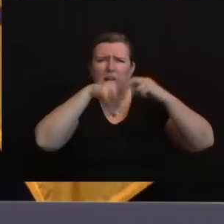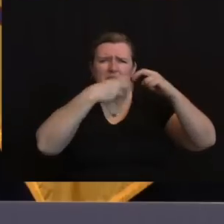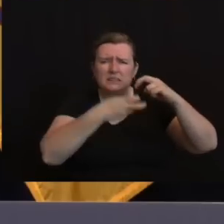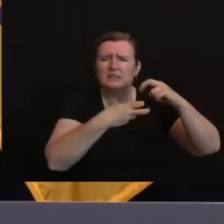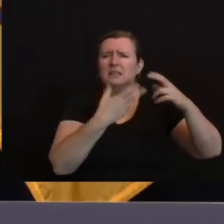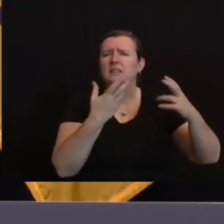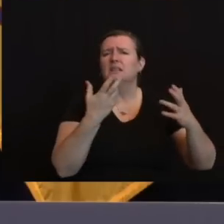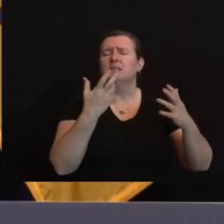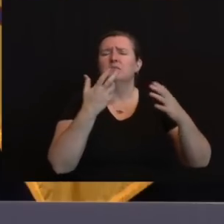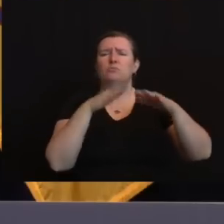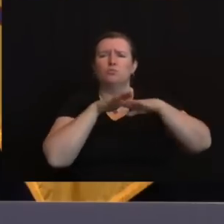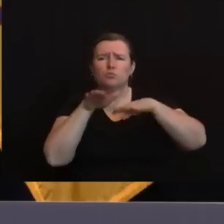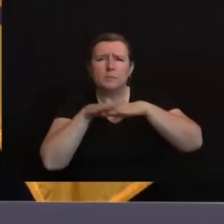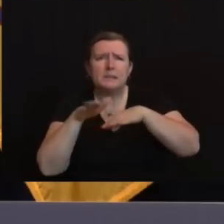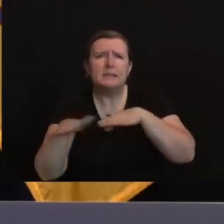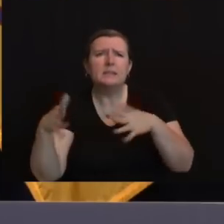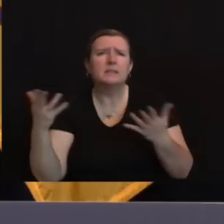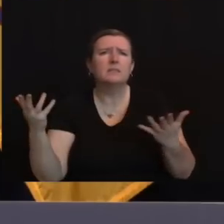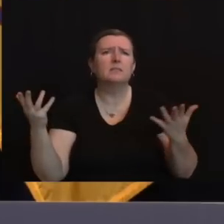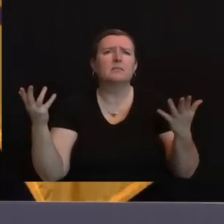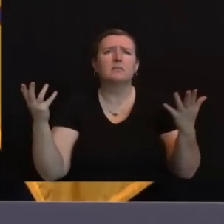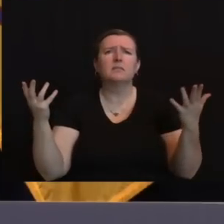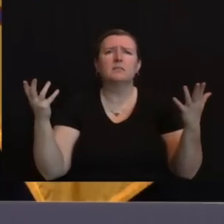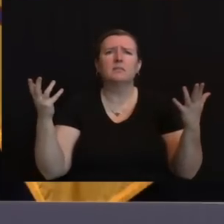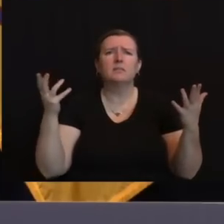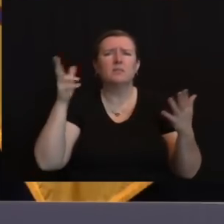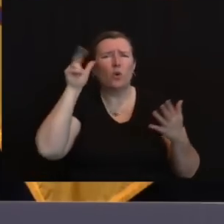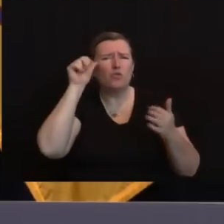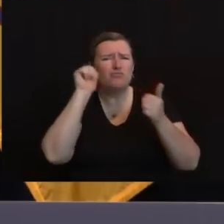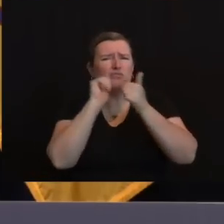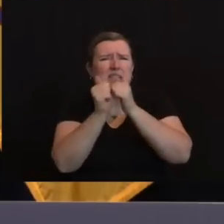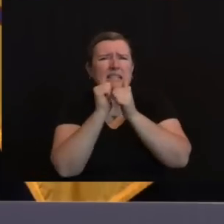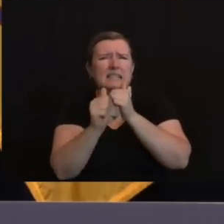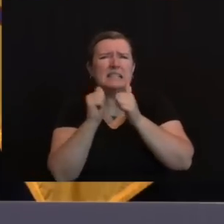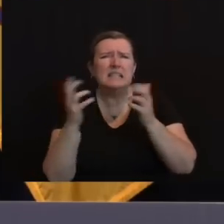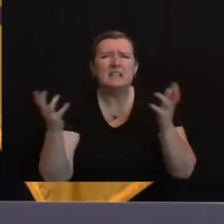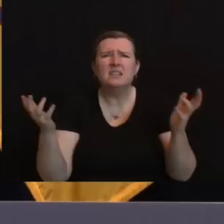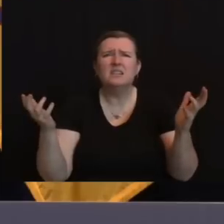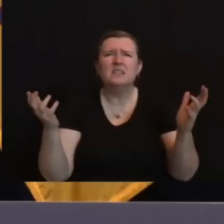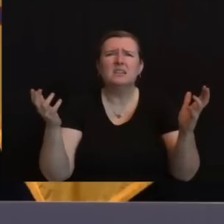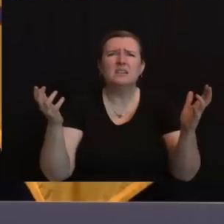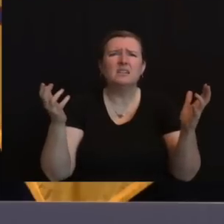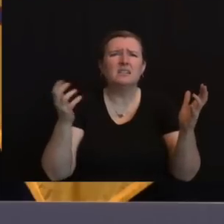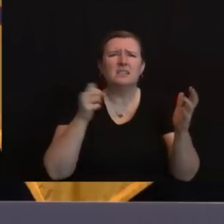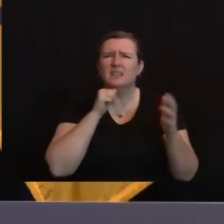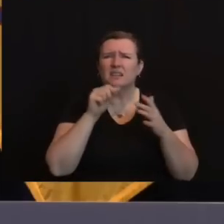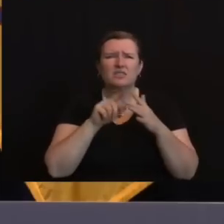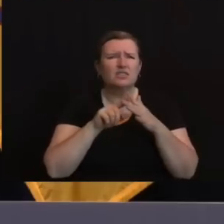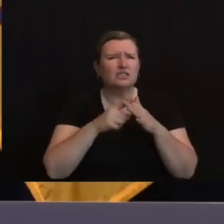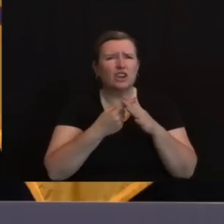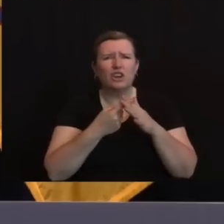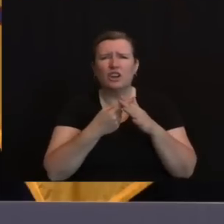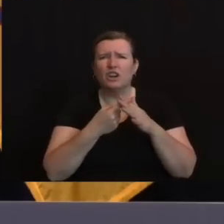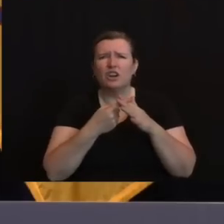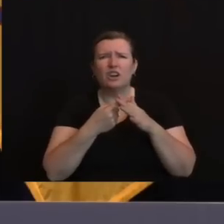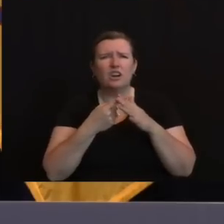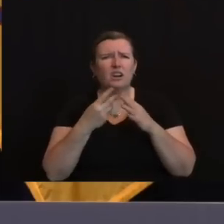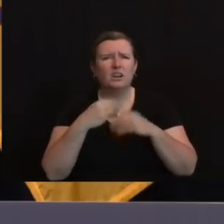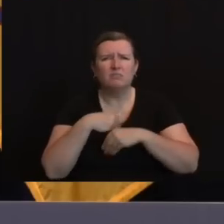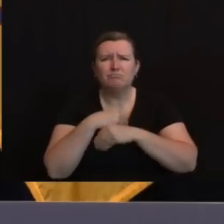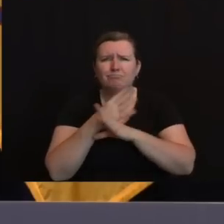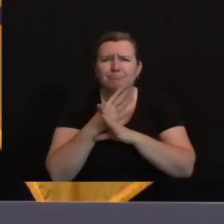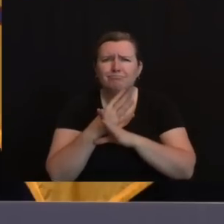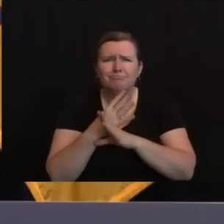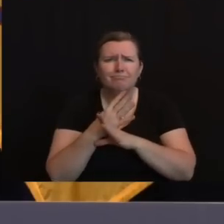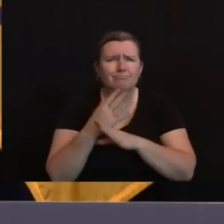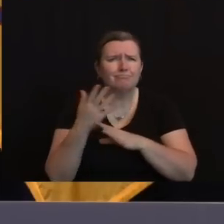at the Monmouth and Meadowlands racetrack not restarted today when sports books and the tracks are open for business? What are your plans, Governor, for the 4th of